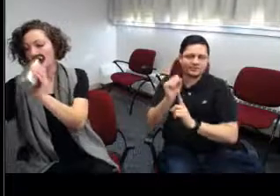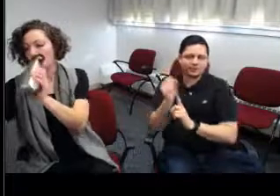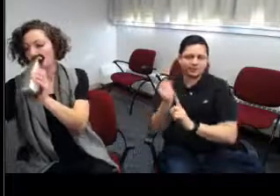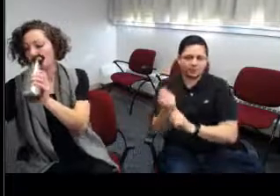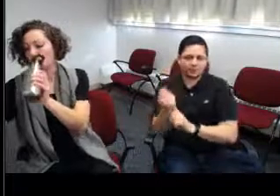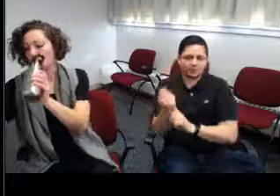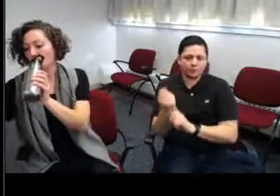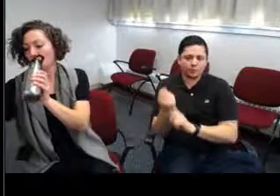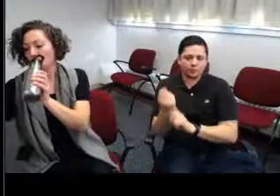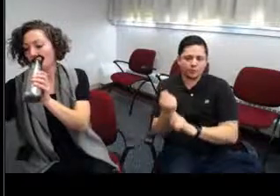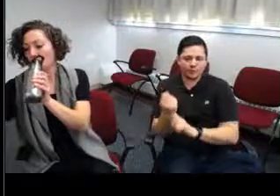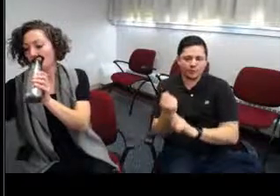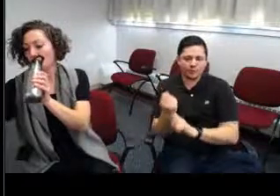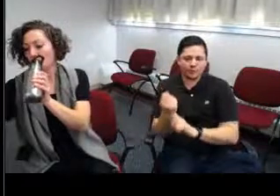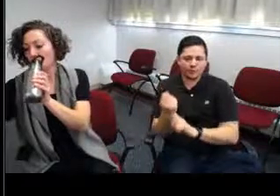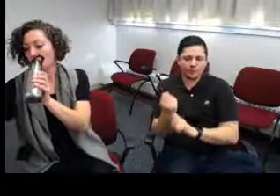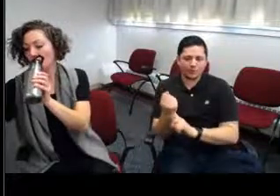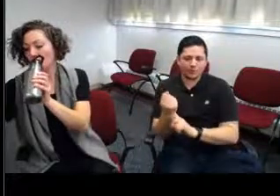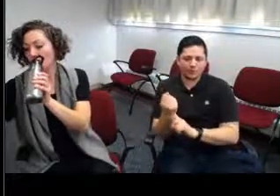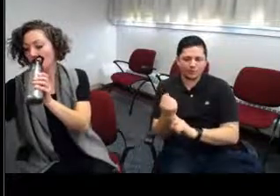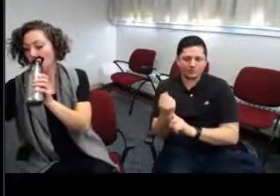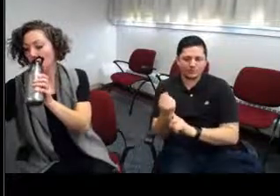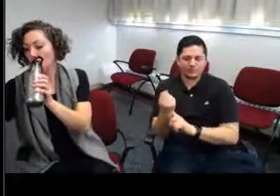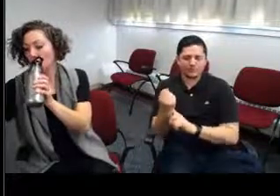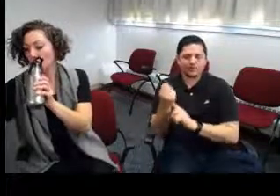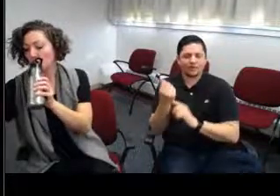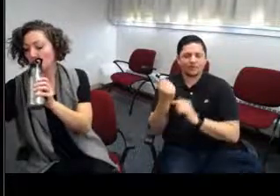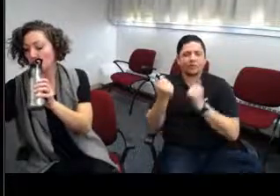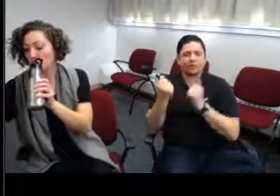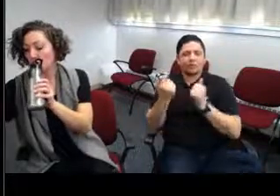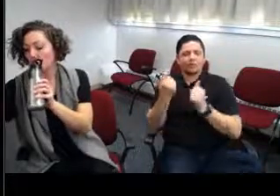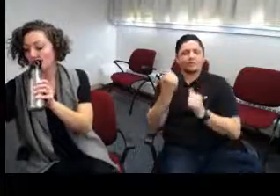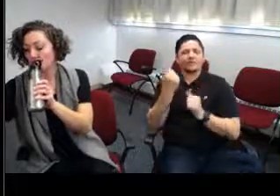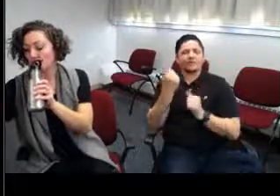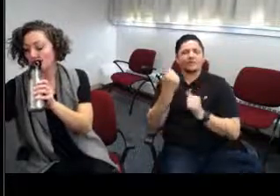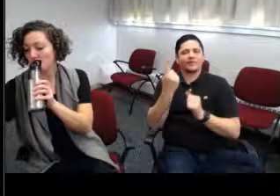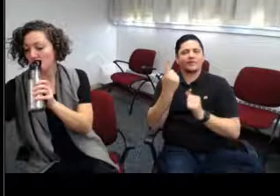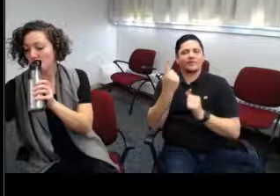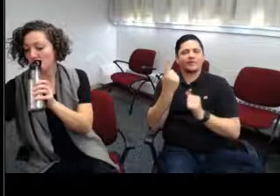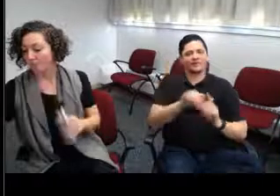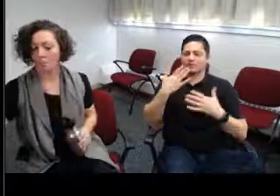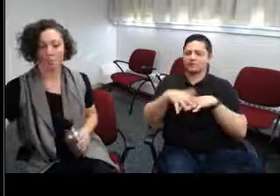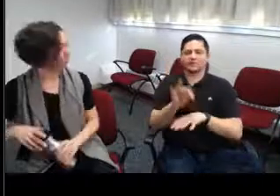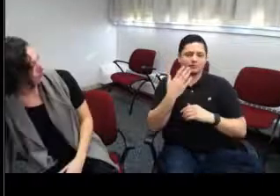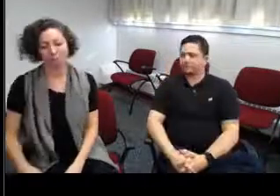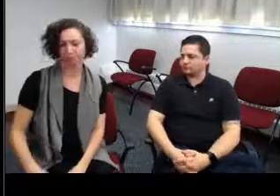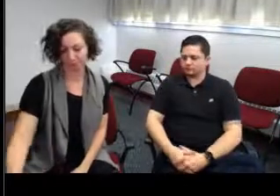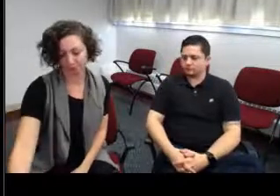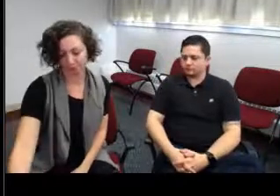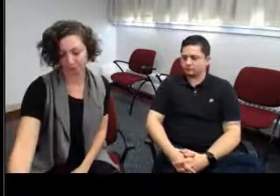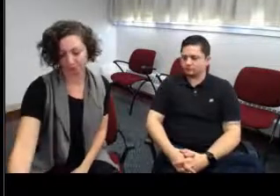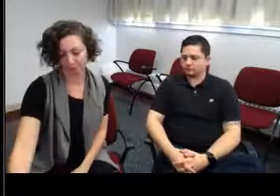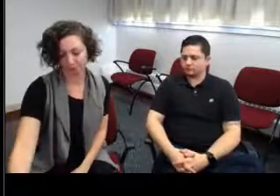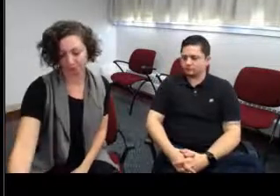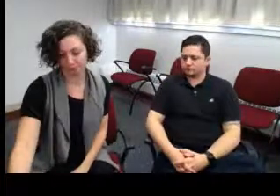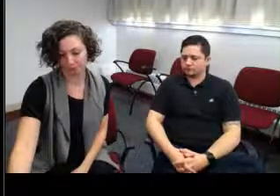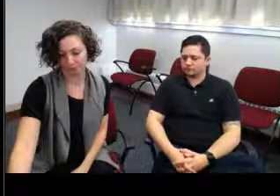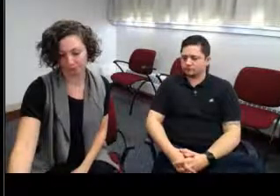more narrative or storytelling approach as a way to teaching these DBT skills. I do really like this approach.